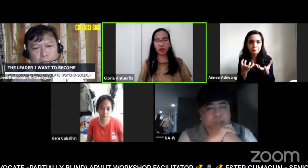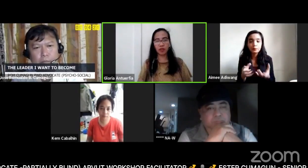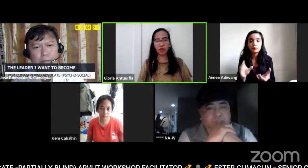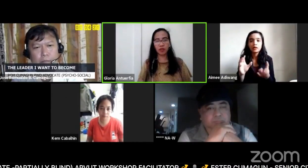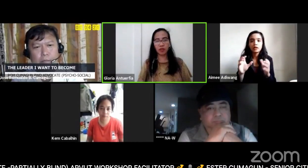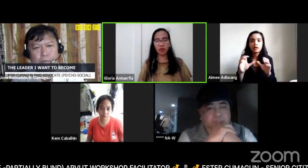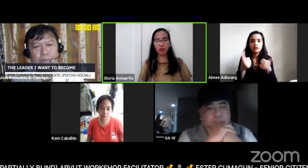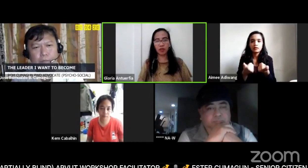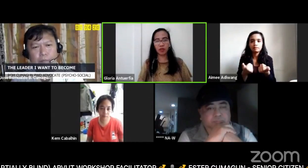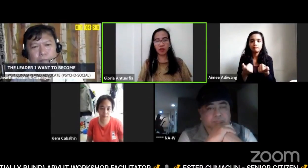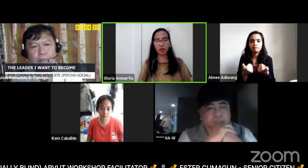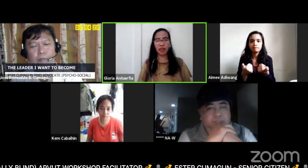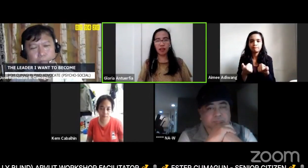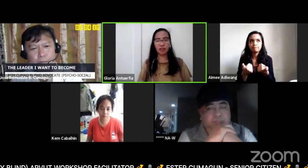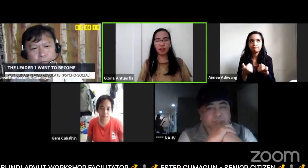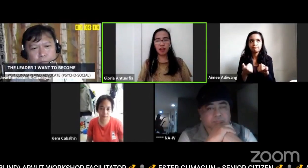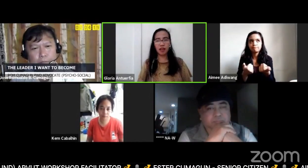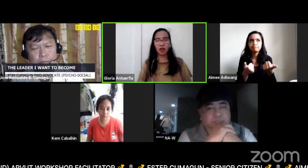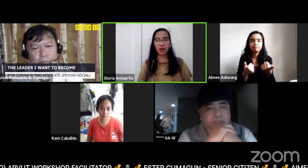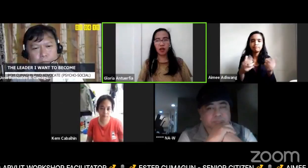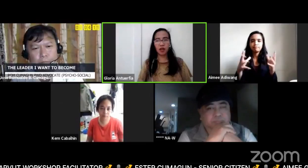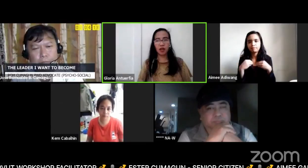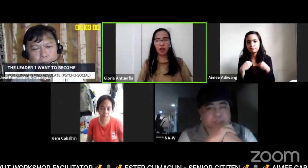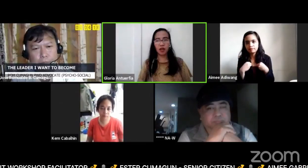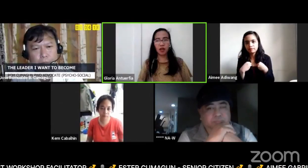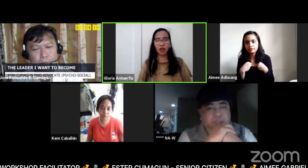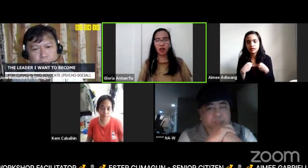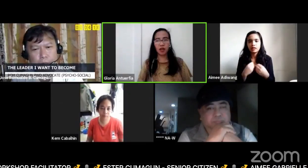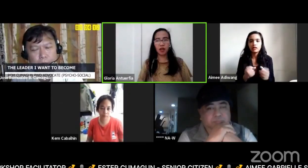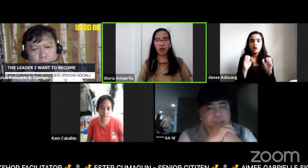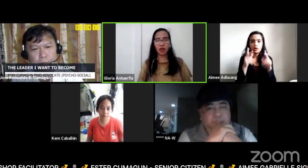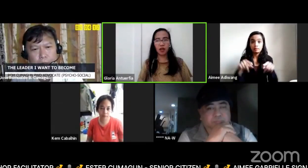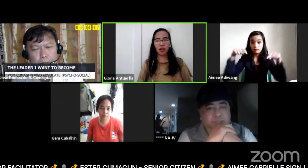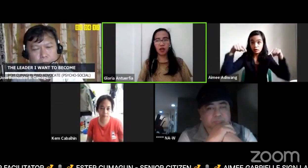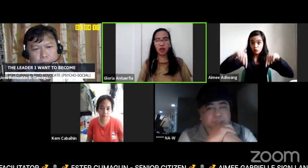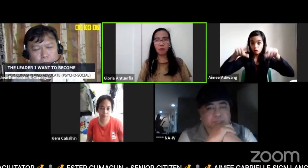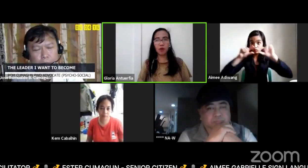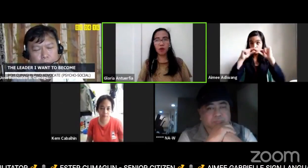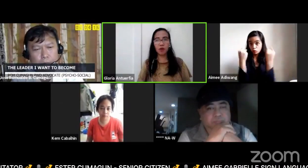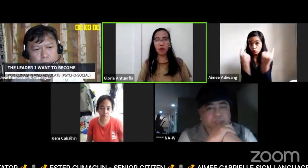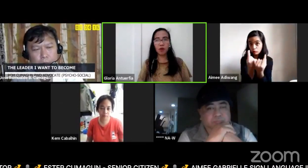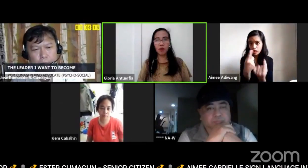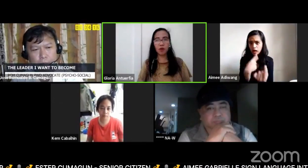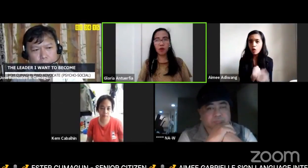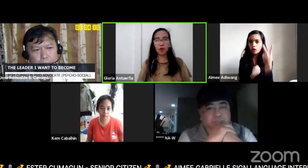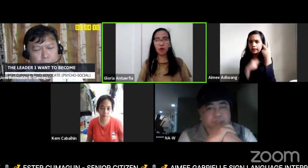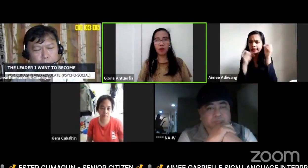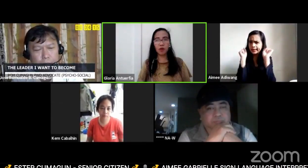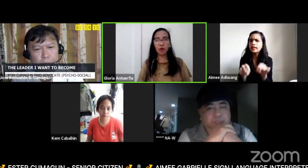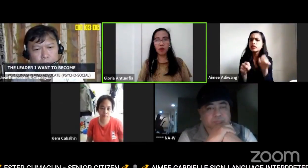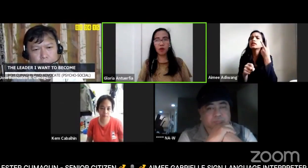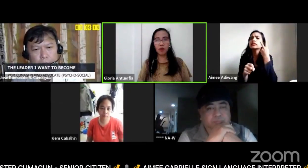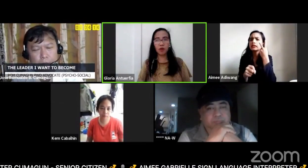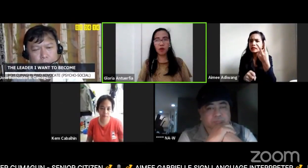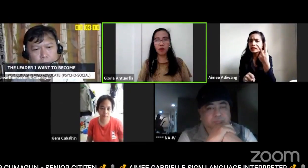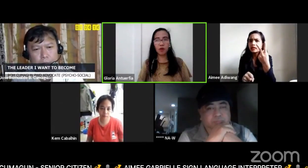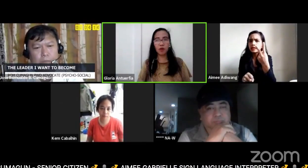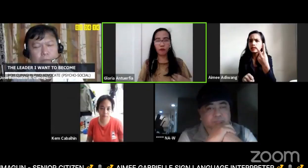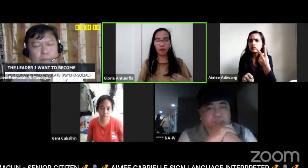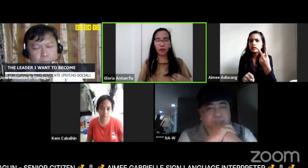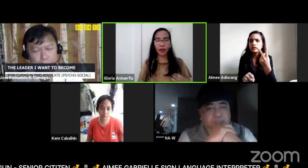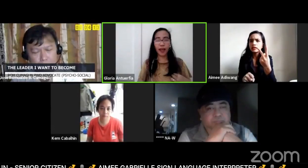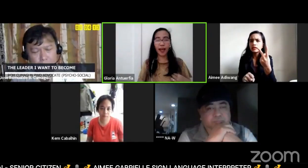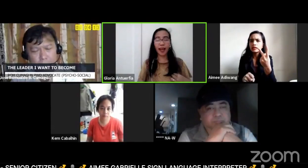get from you. So, and with the group, yung bang makikita mo na they